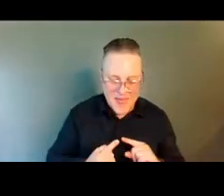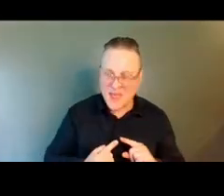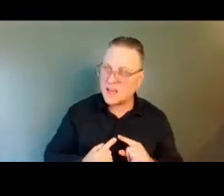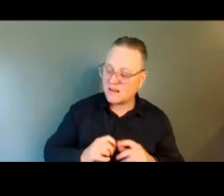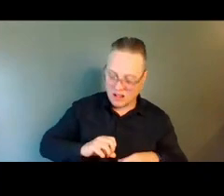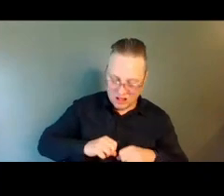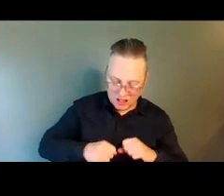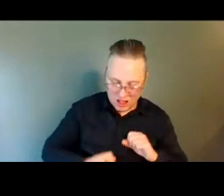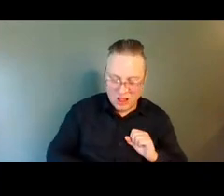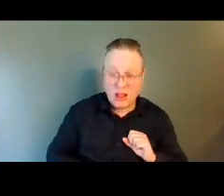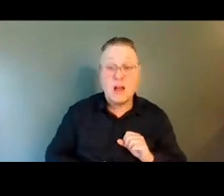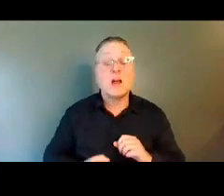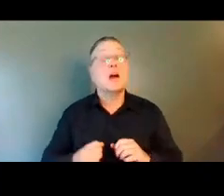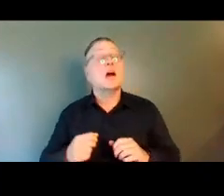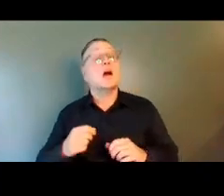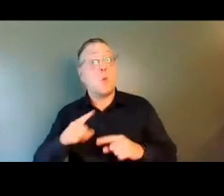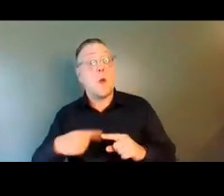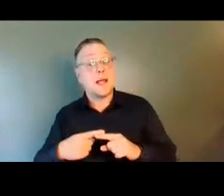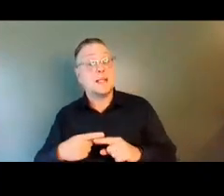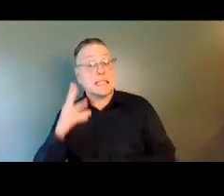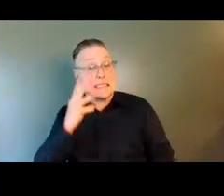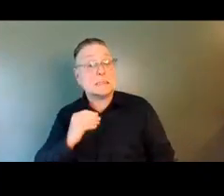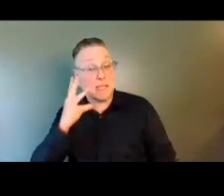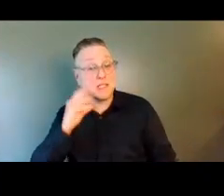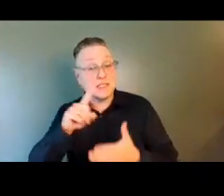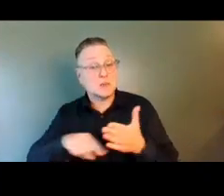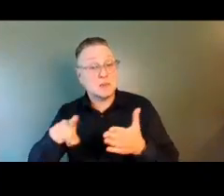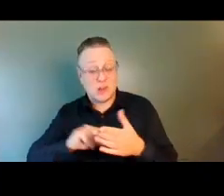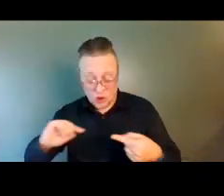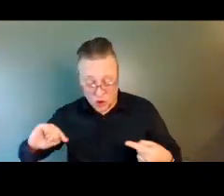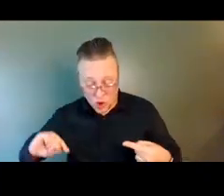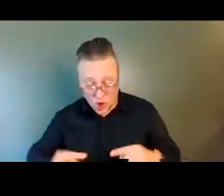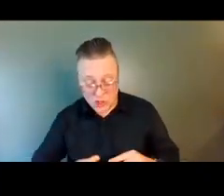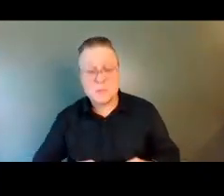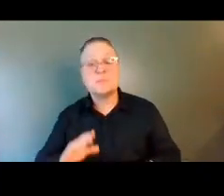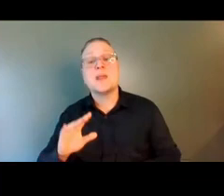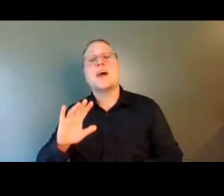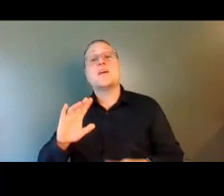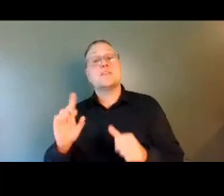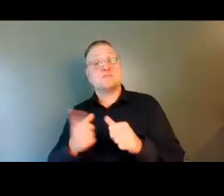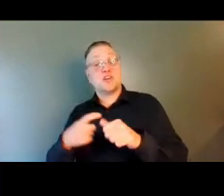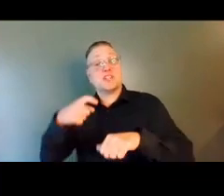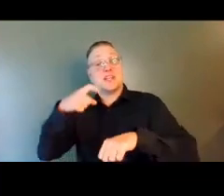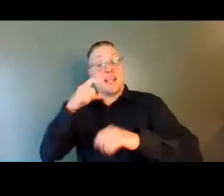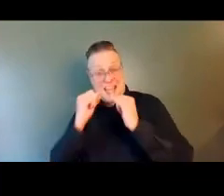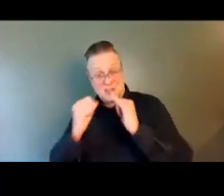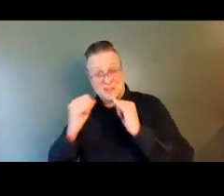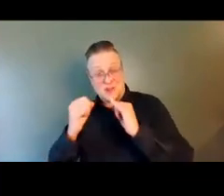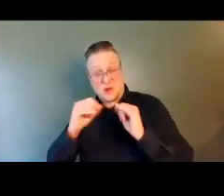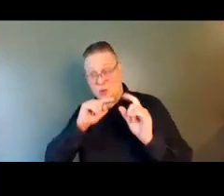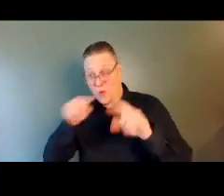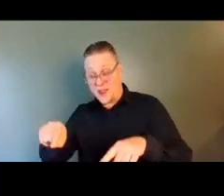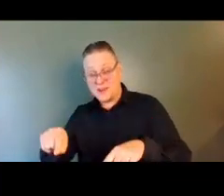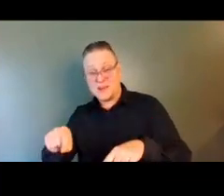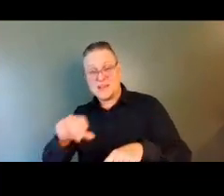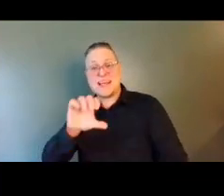interview I went to was at Sears. I can say it because I think they're out of business now. And I went into an interview